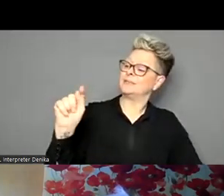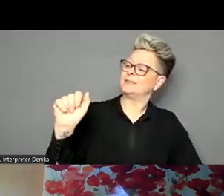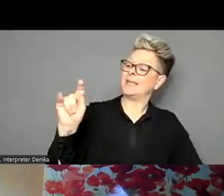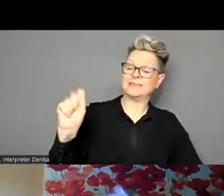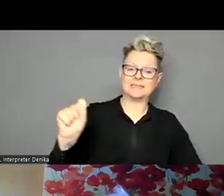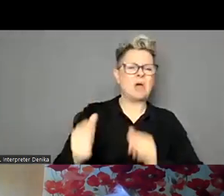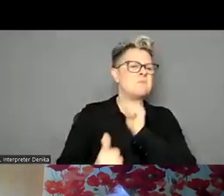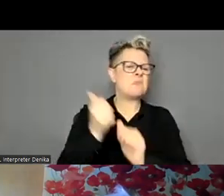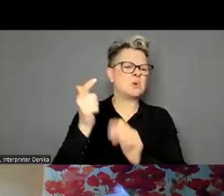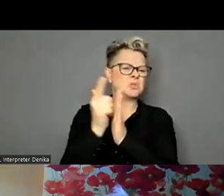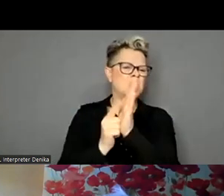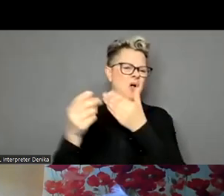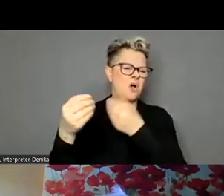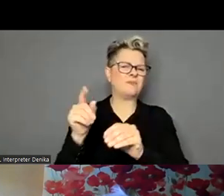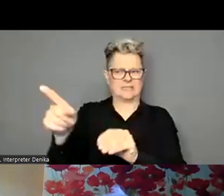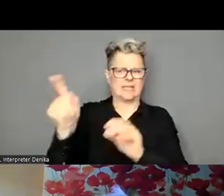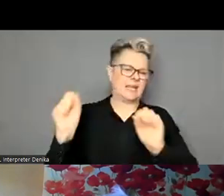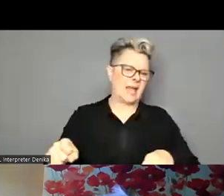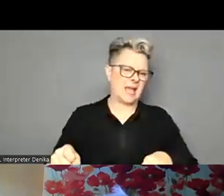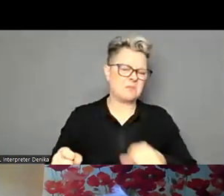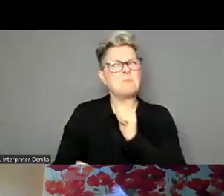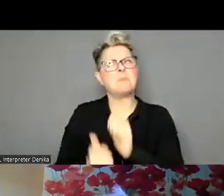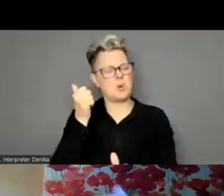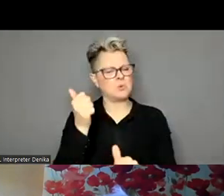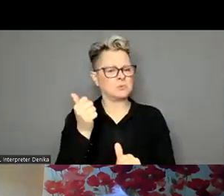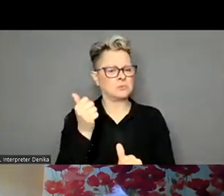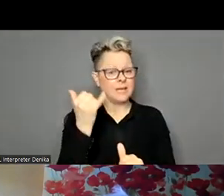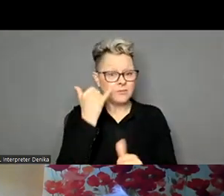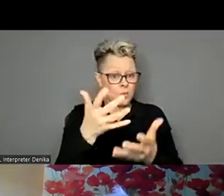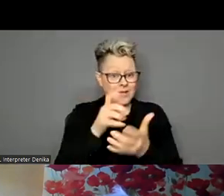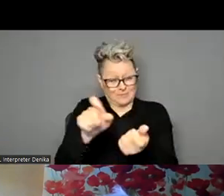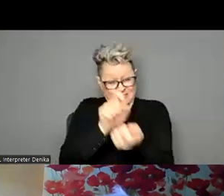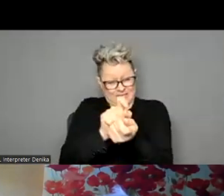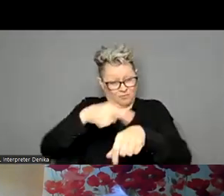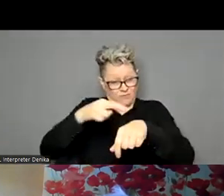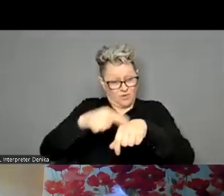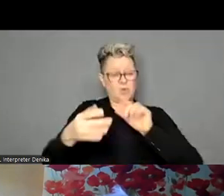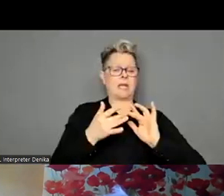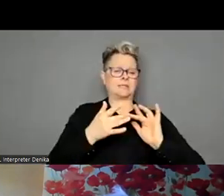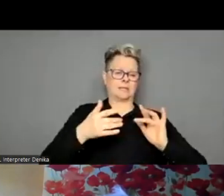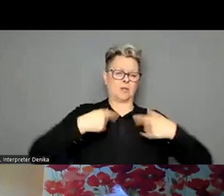some capacity to do it. But if you do want a specific referral, please get in touch.